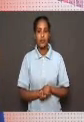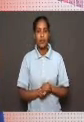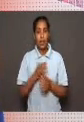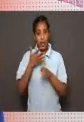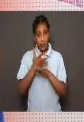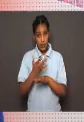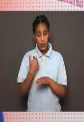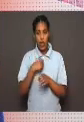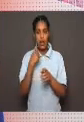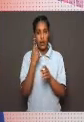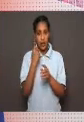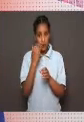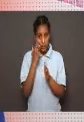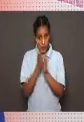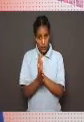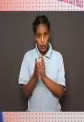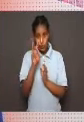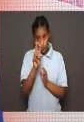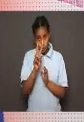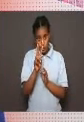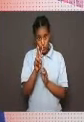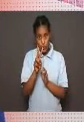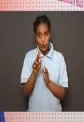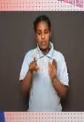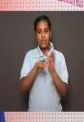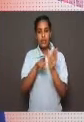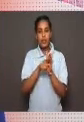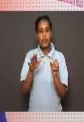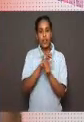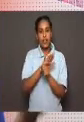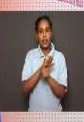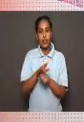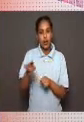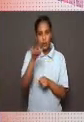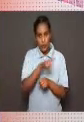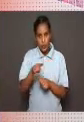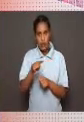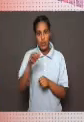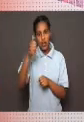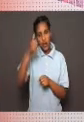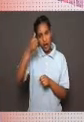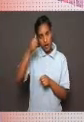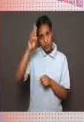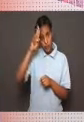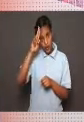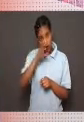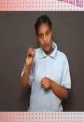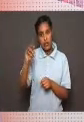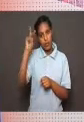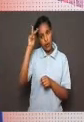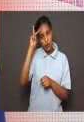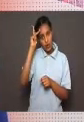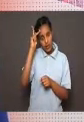After we apply the two principles of filling orbitals, the Aufbau and the